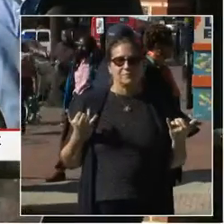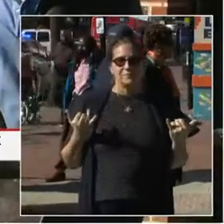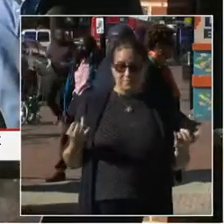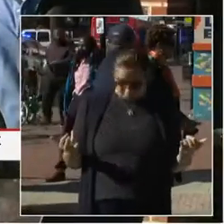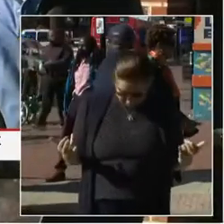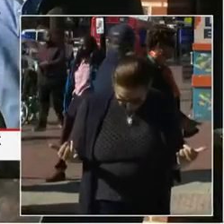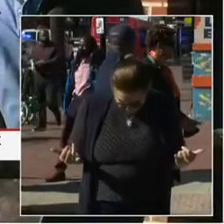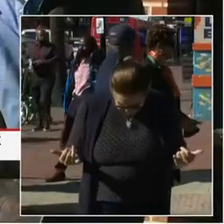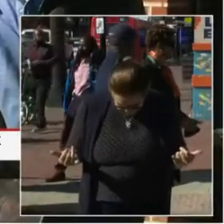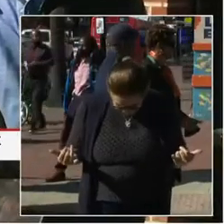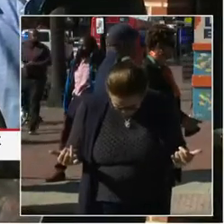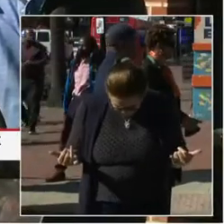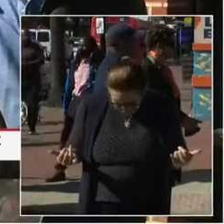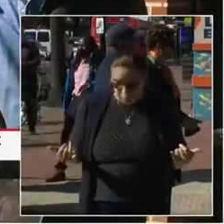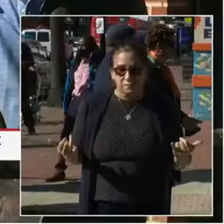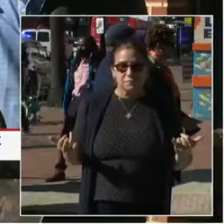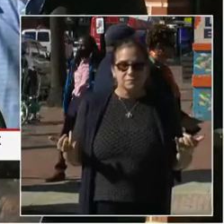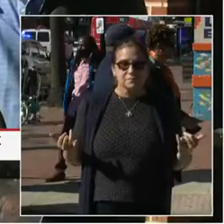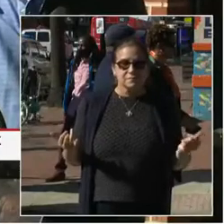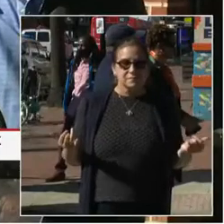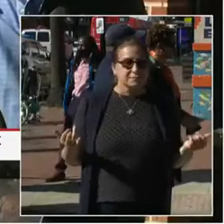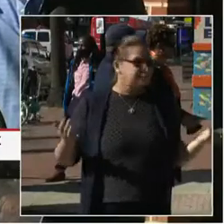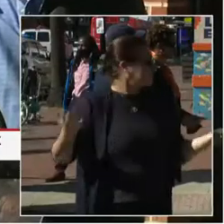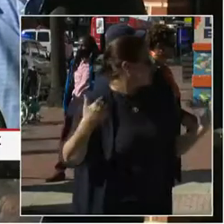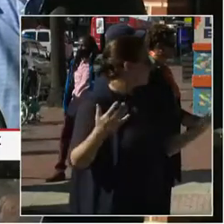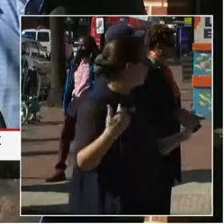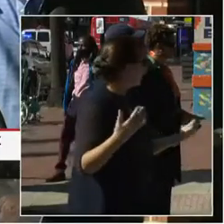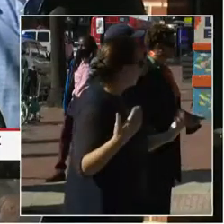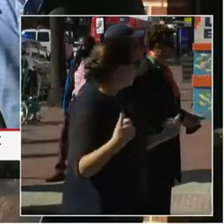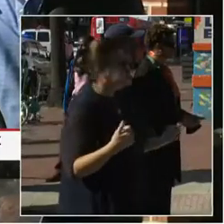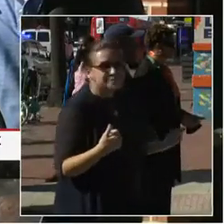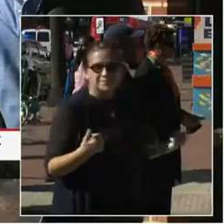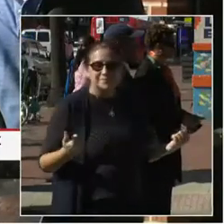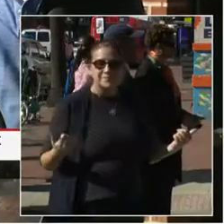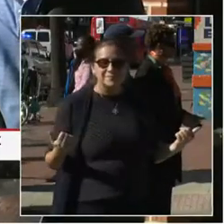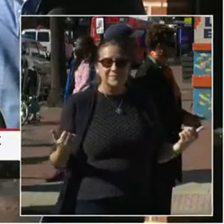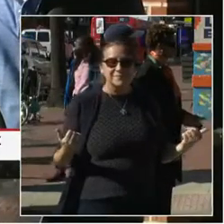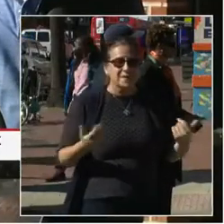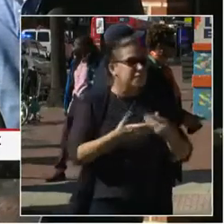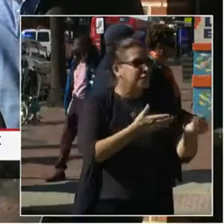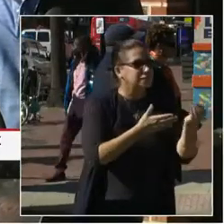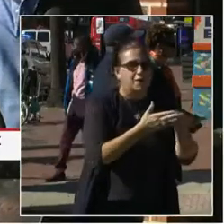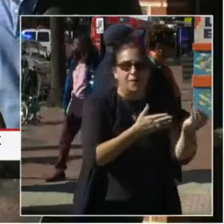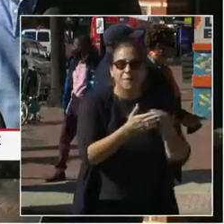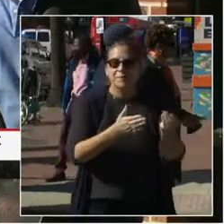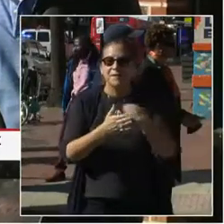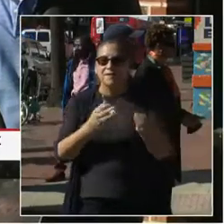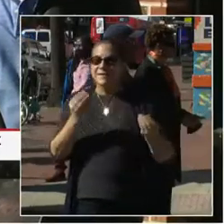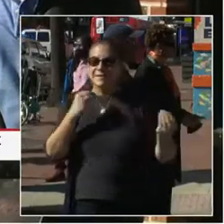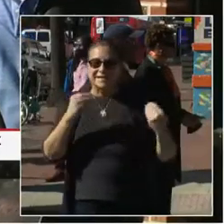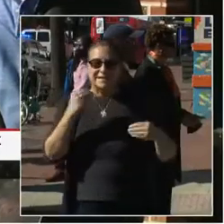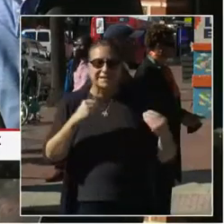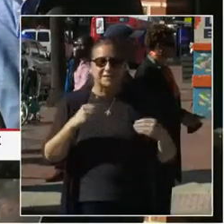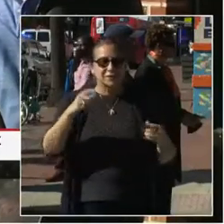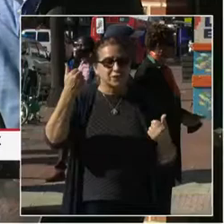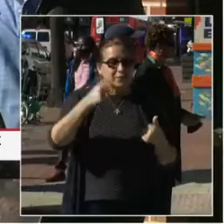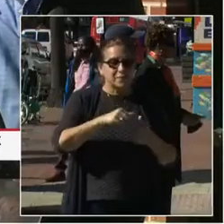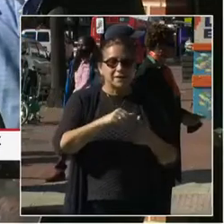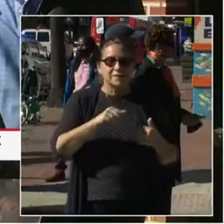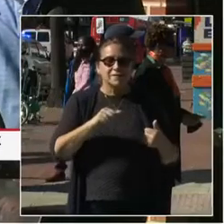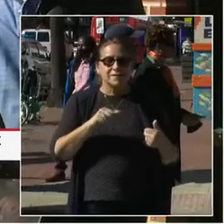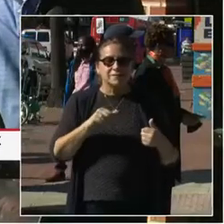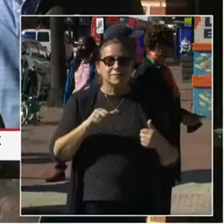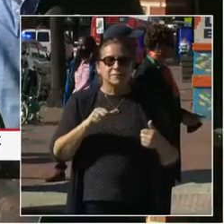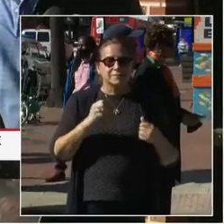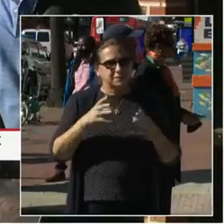eat, and of course it's Restaurant Week, so eat a lot. You remember, there's lunch specials, there's dinner specials. You can do a tour of all those